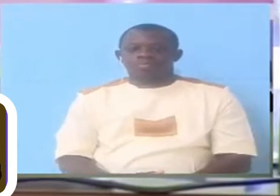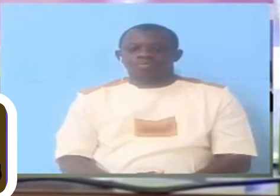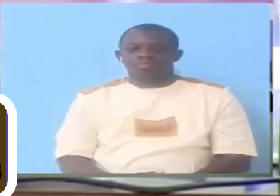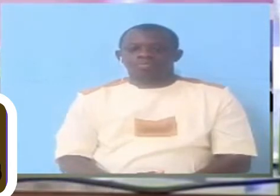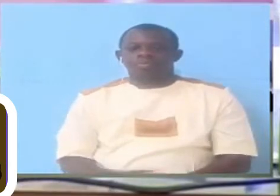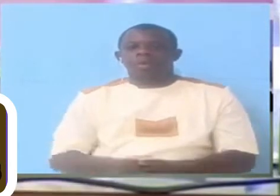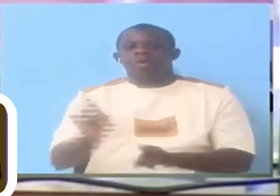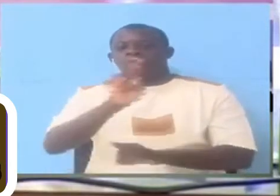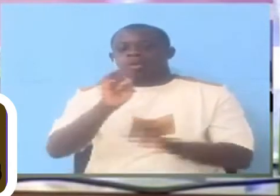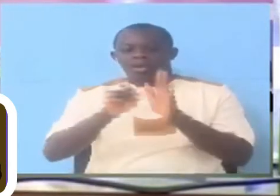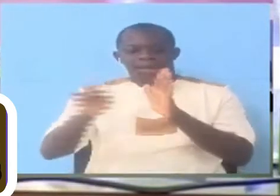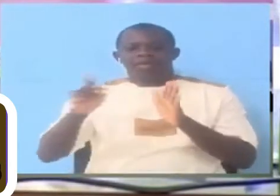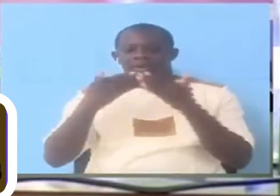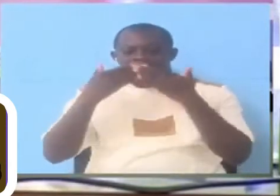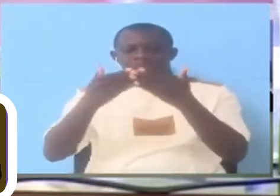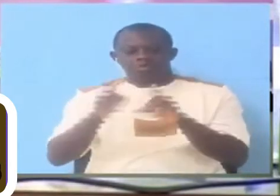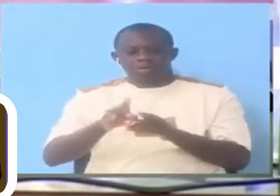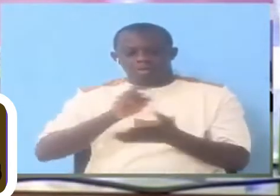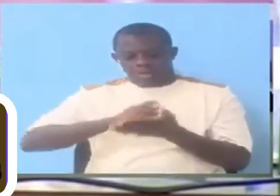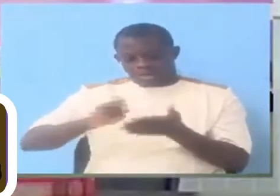is recorded? Name,